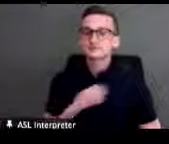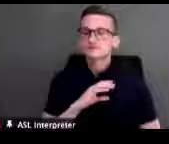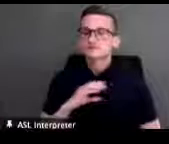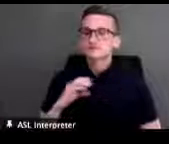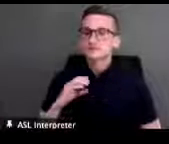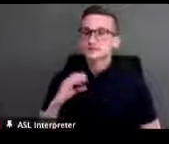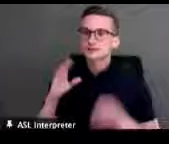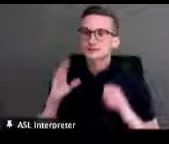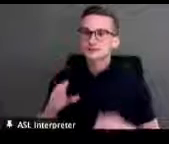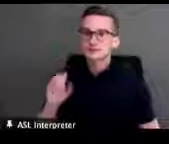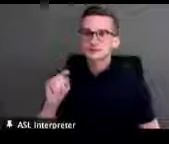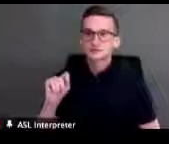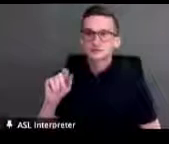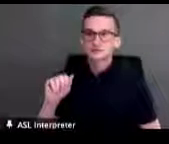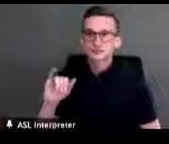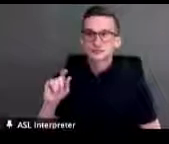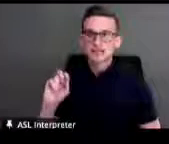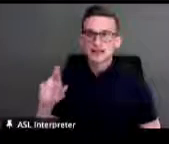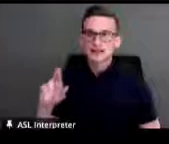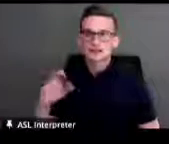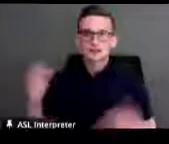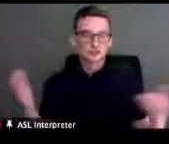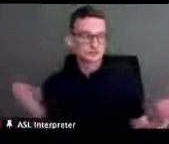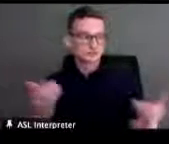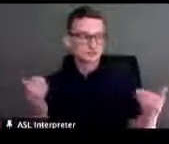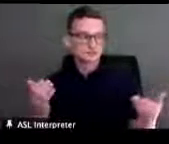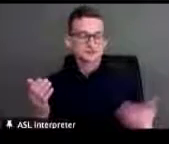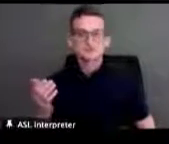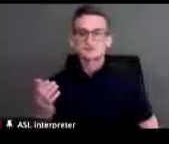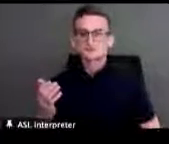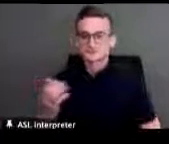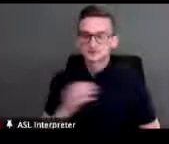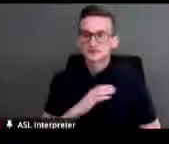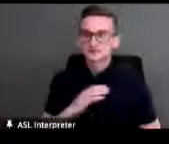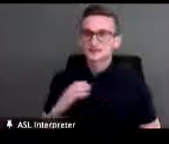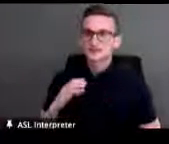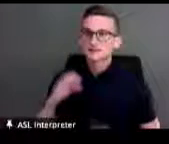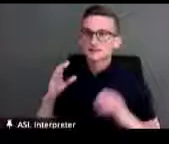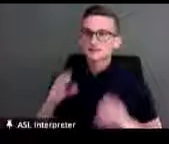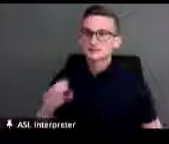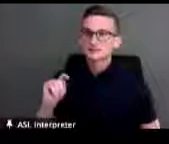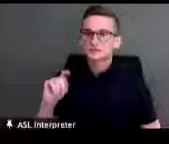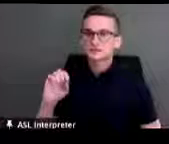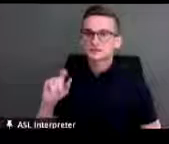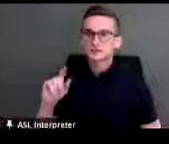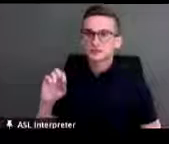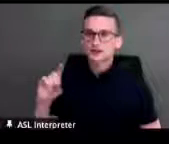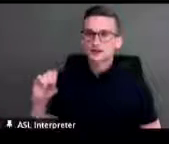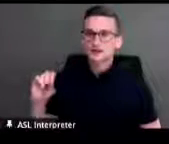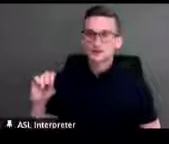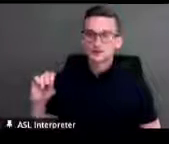Commissioner Taylor? Present. Commissioner Toledo?